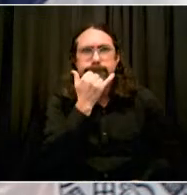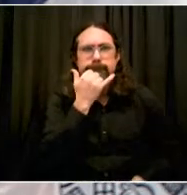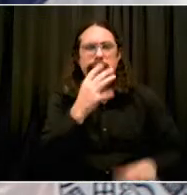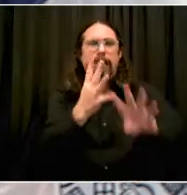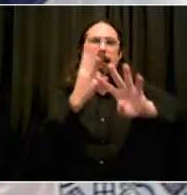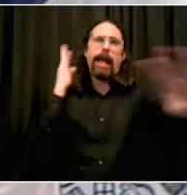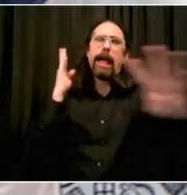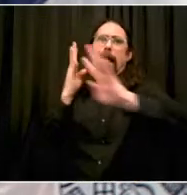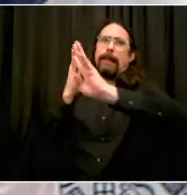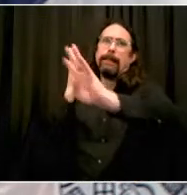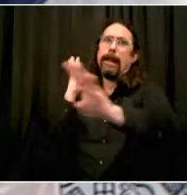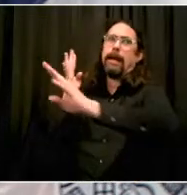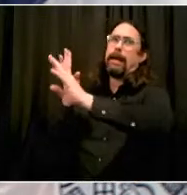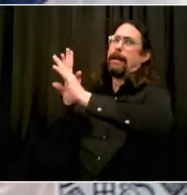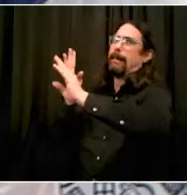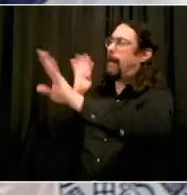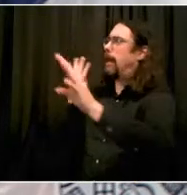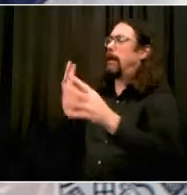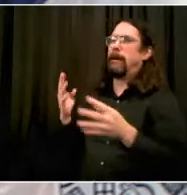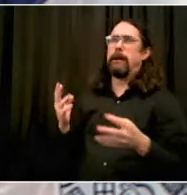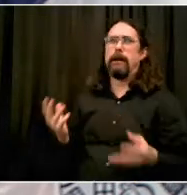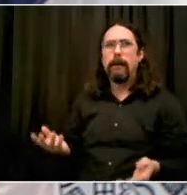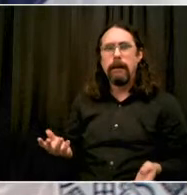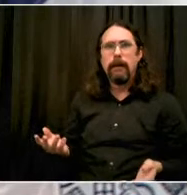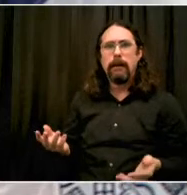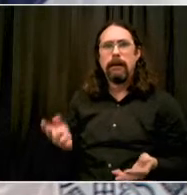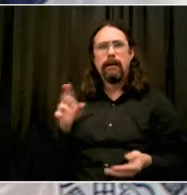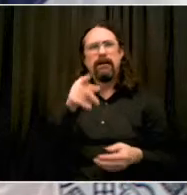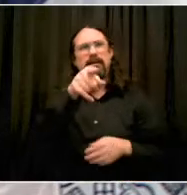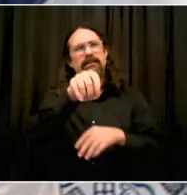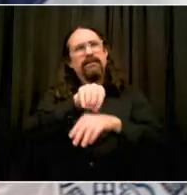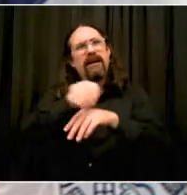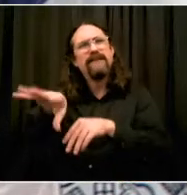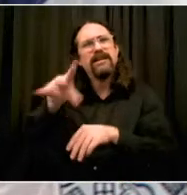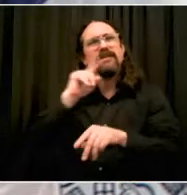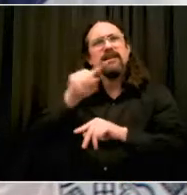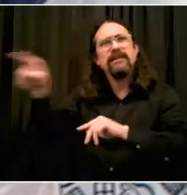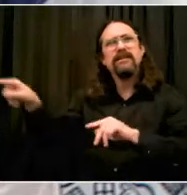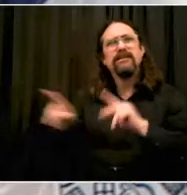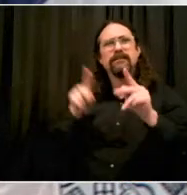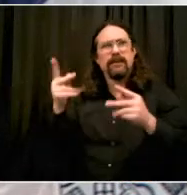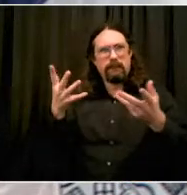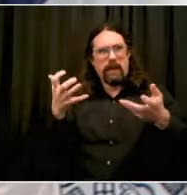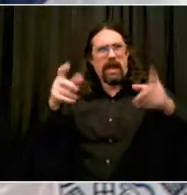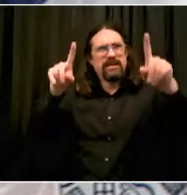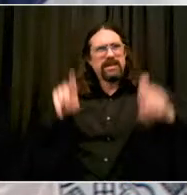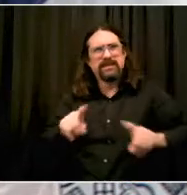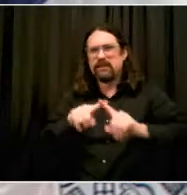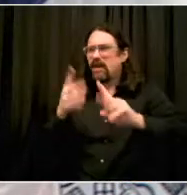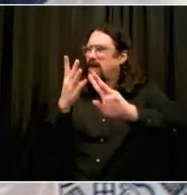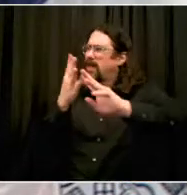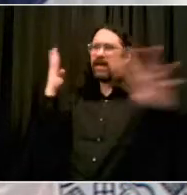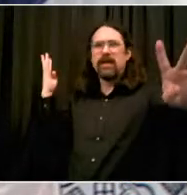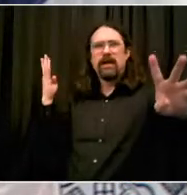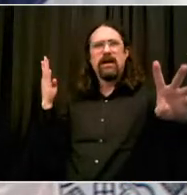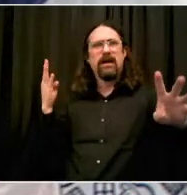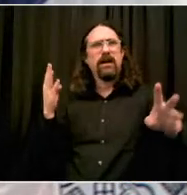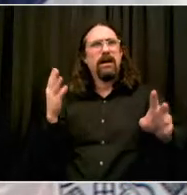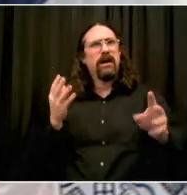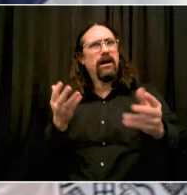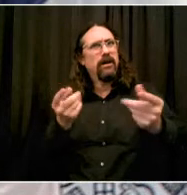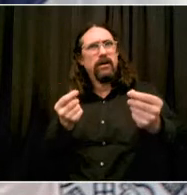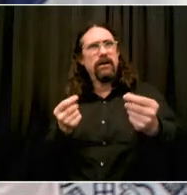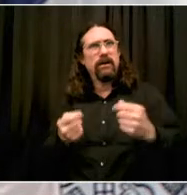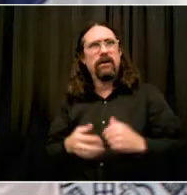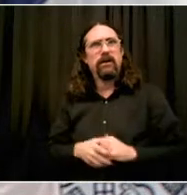Choksi amplify it. Turn to our health and hospital sites. Just by calling 311, you can find a site